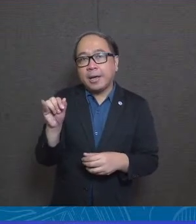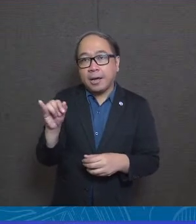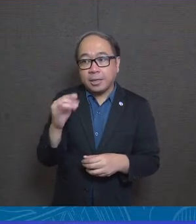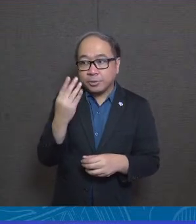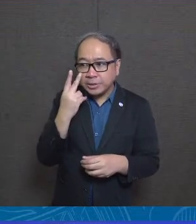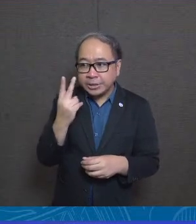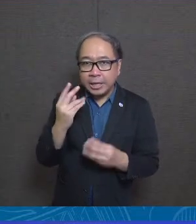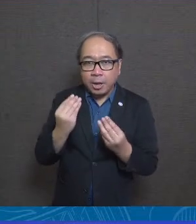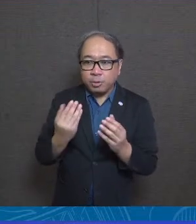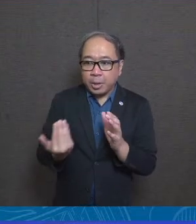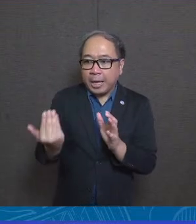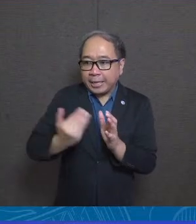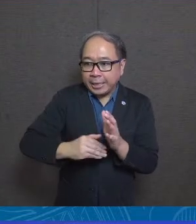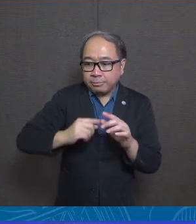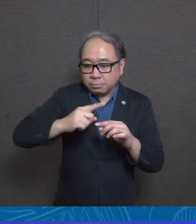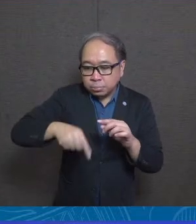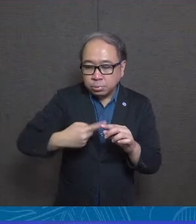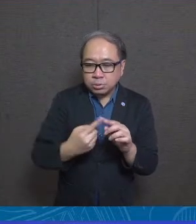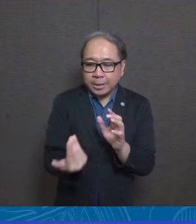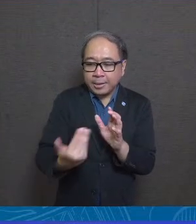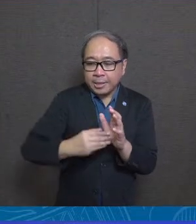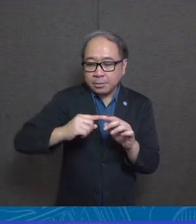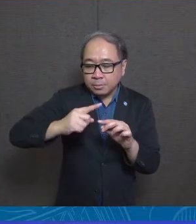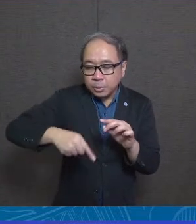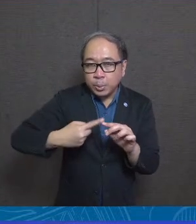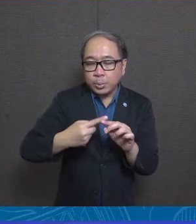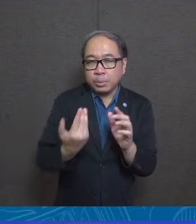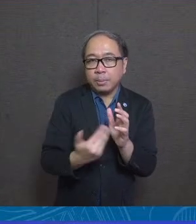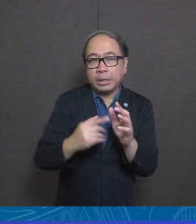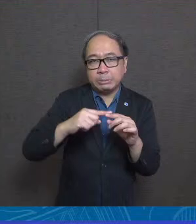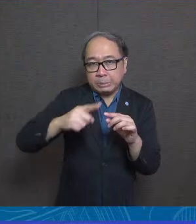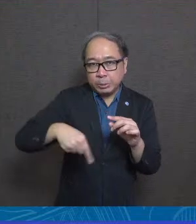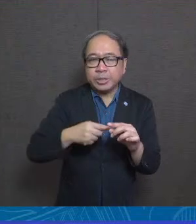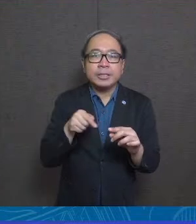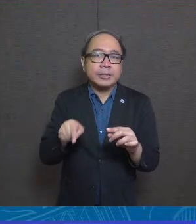patterns. So the question is, how can we